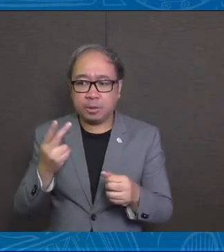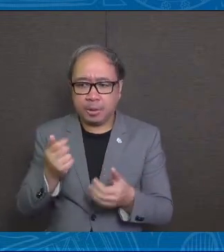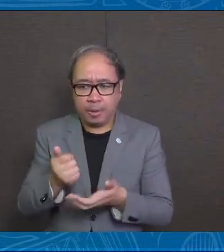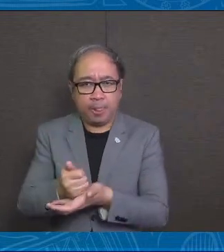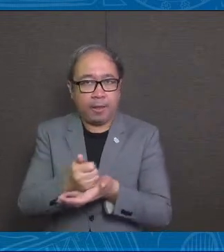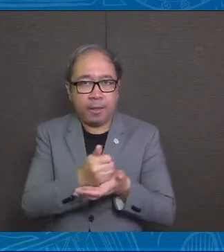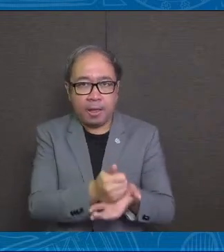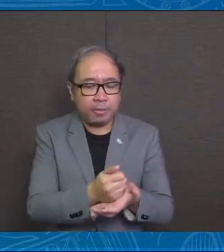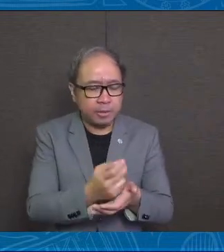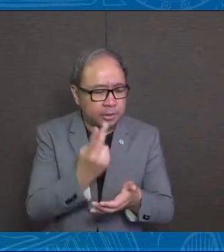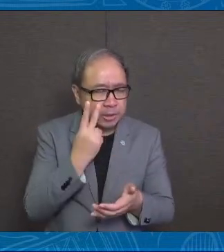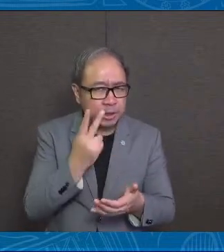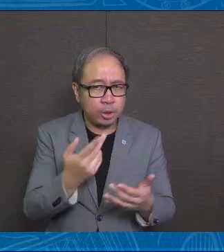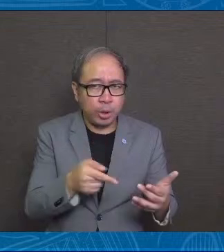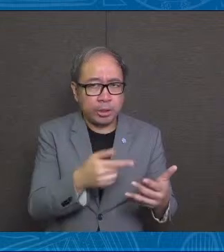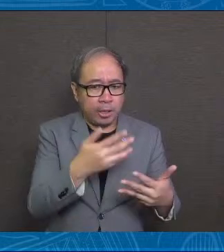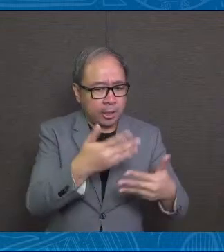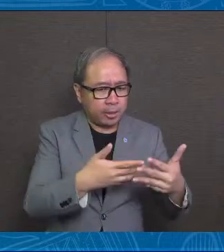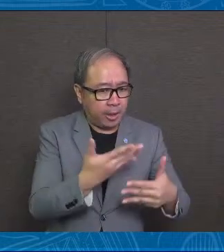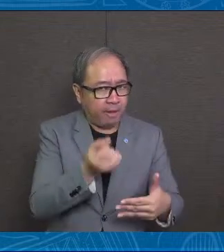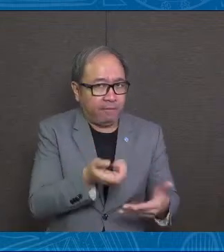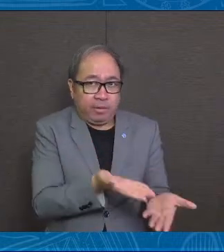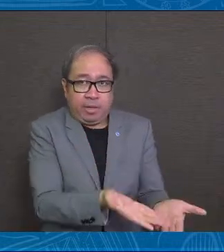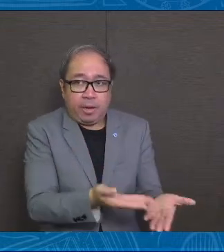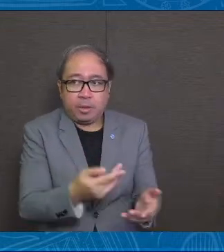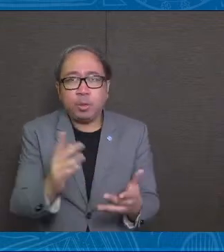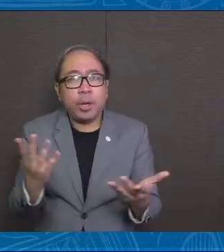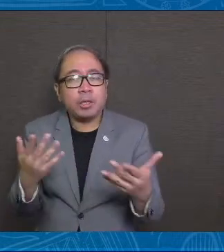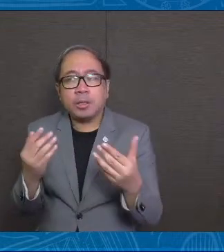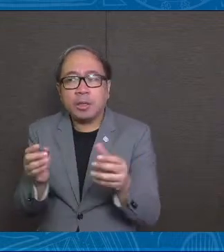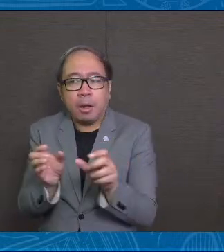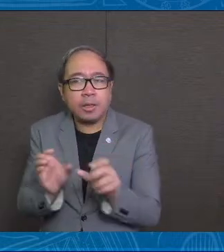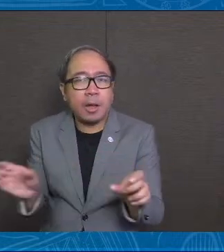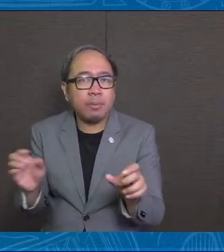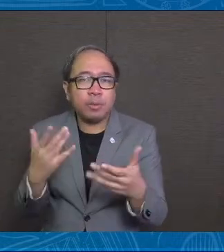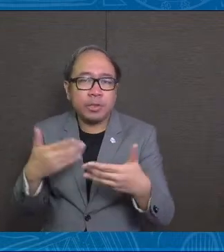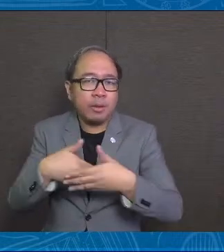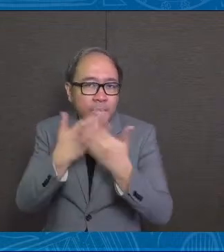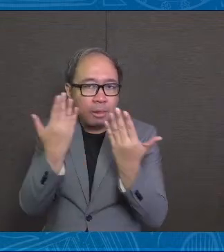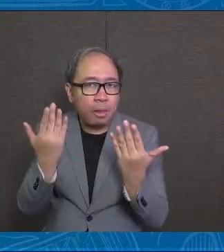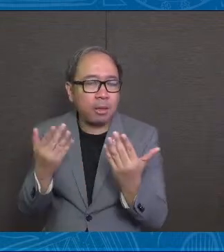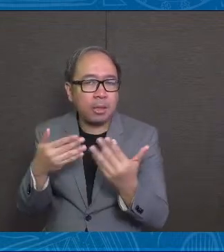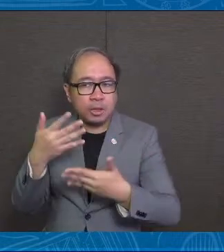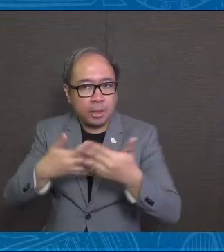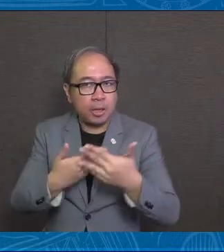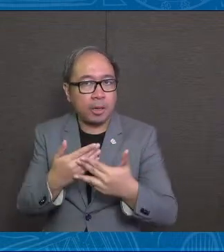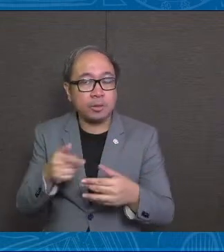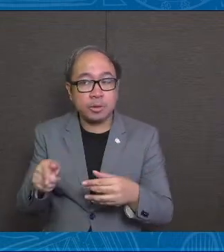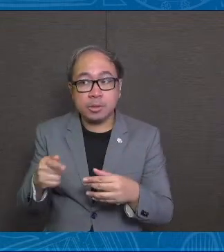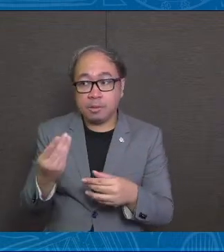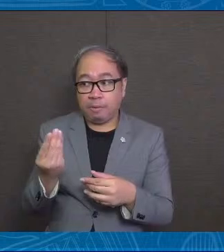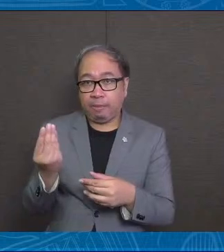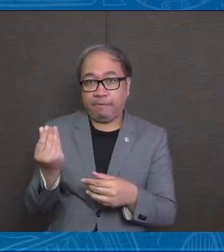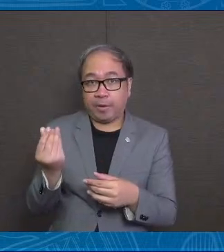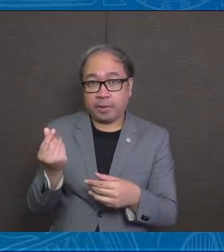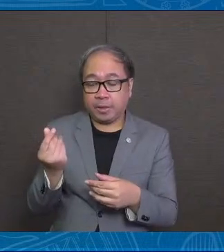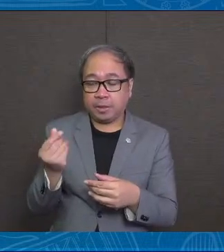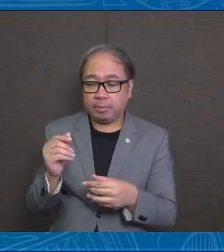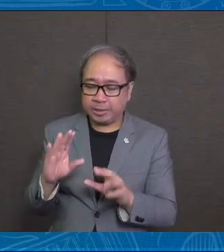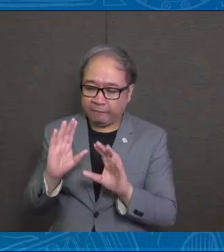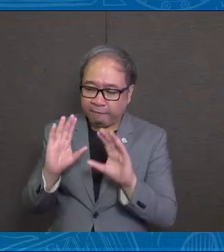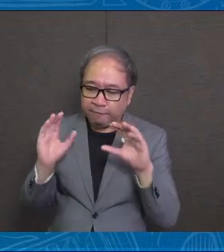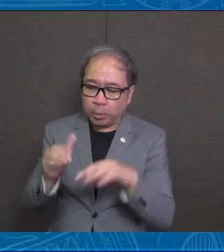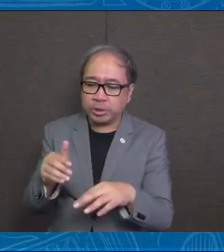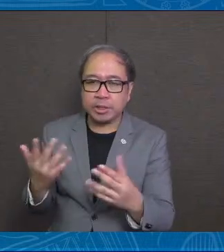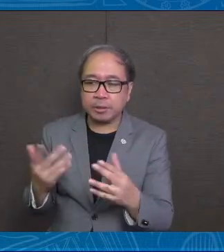identify what data is available and where there are data gaps. Immediately lets us focus funding on addressing those data gaps, and